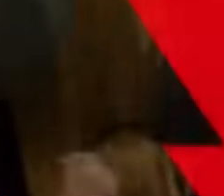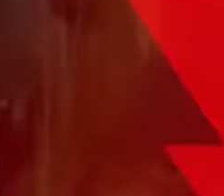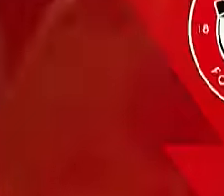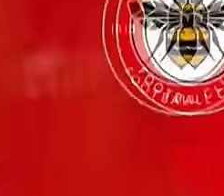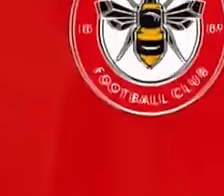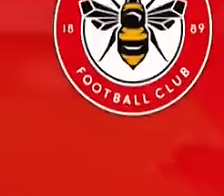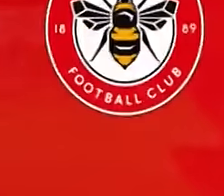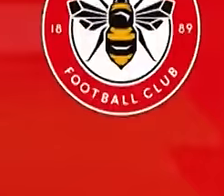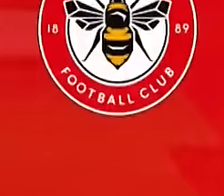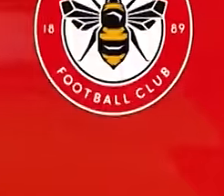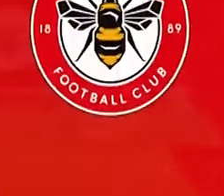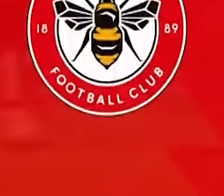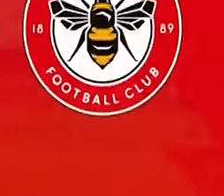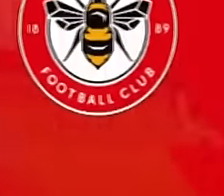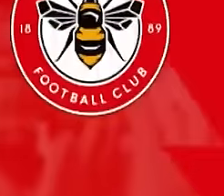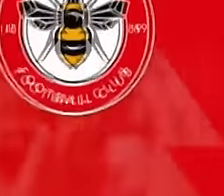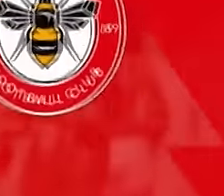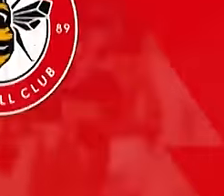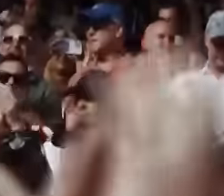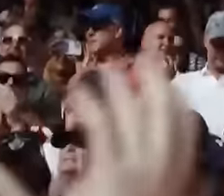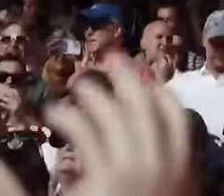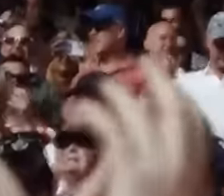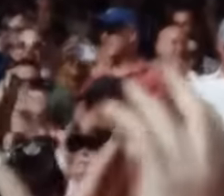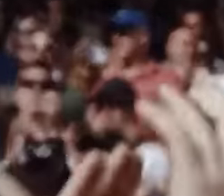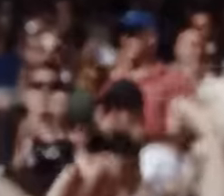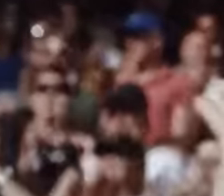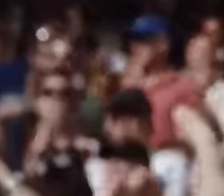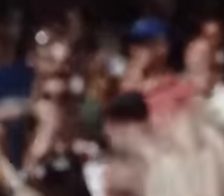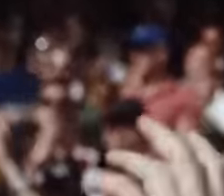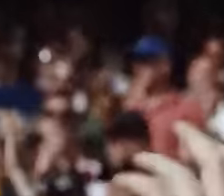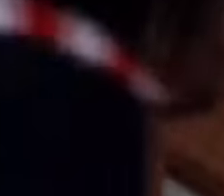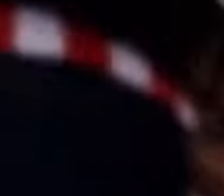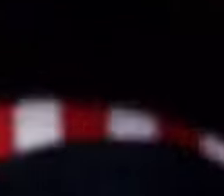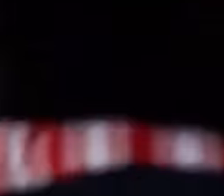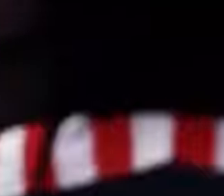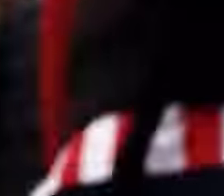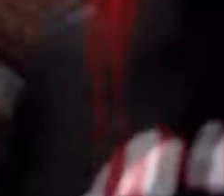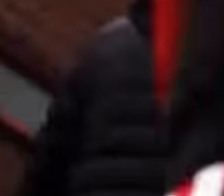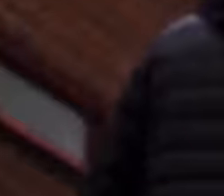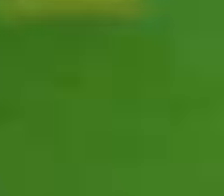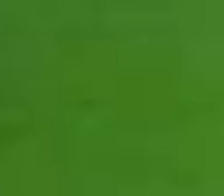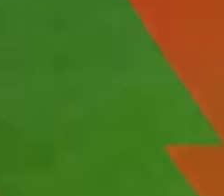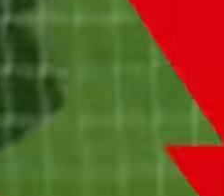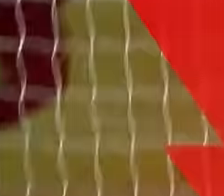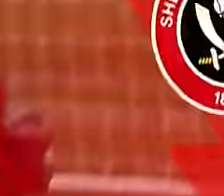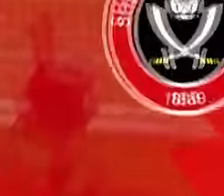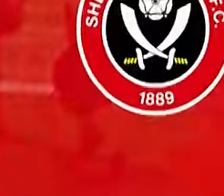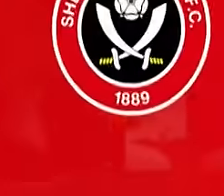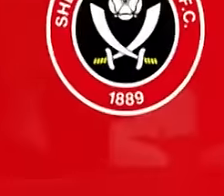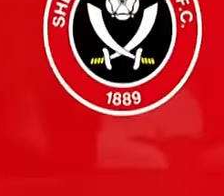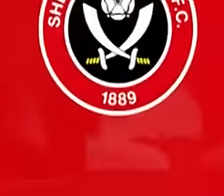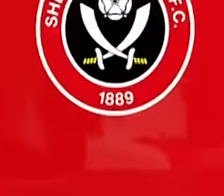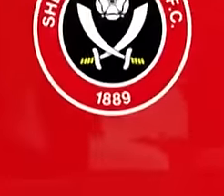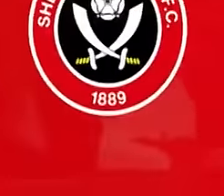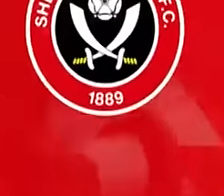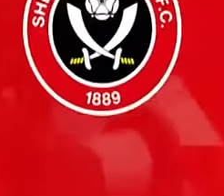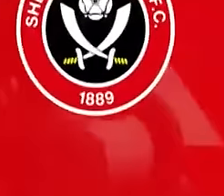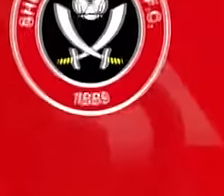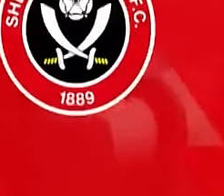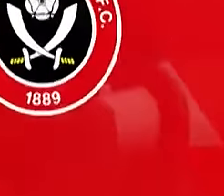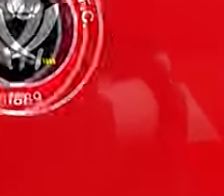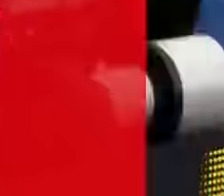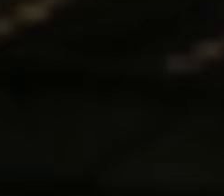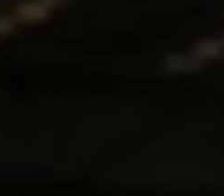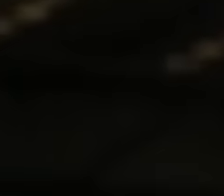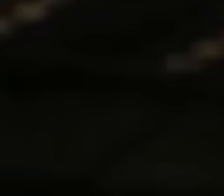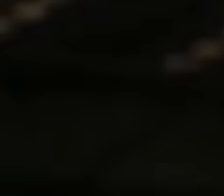up against rivals Nottingham Forest. And on Sunday, Sheffield United play at home to West Ham, followed by a trip to the